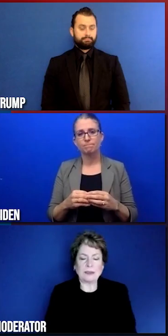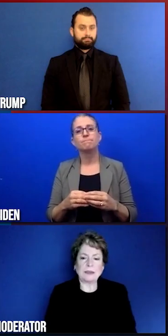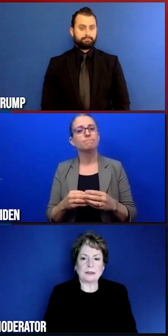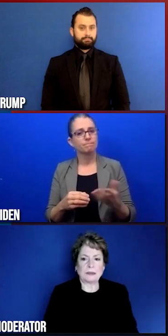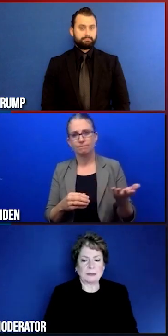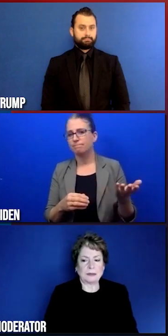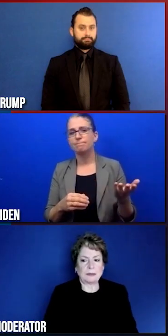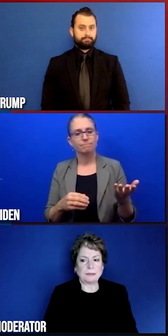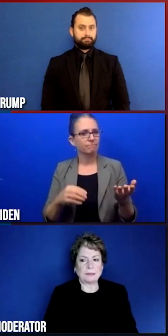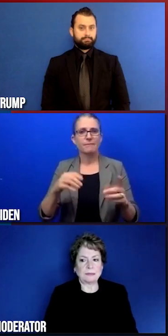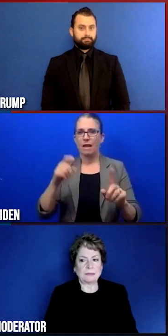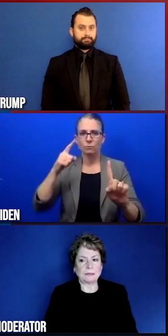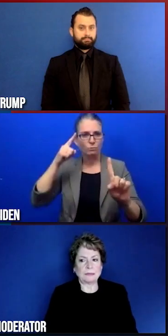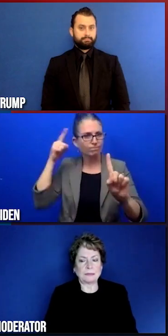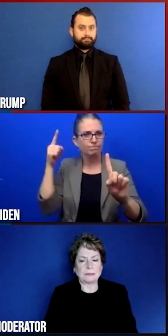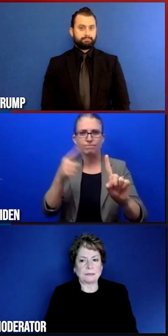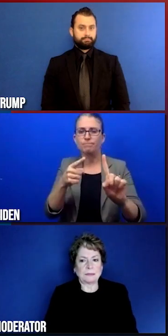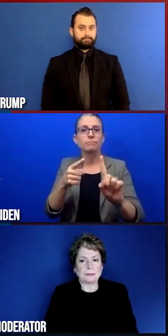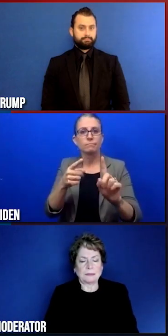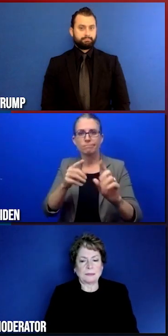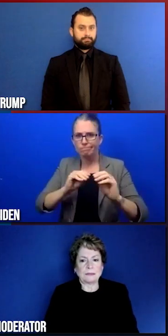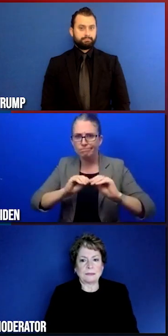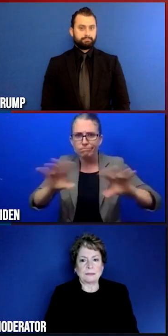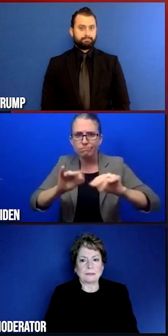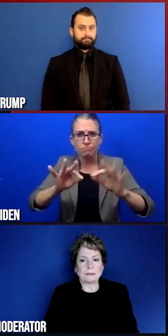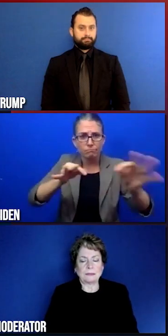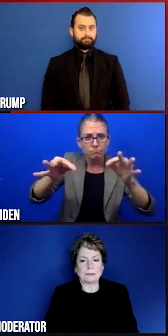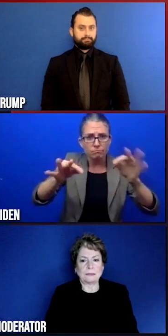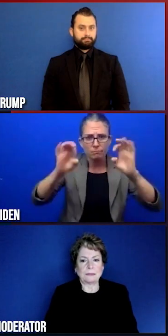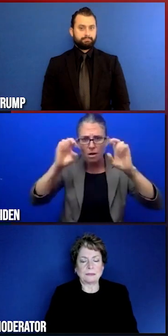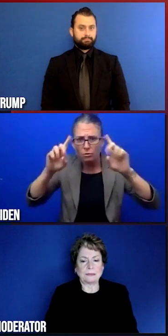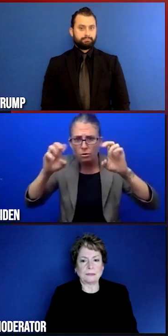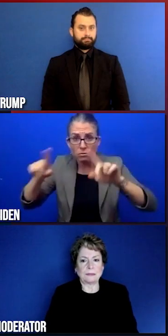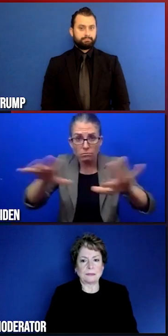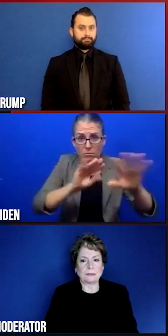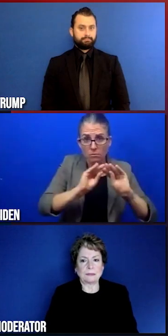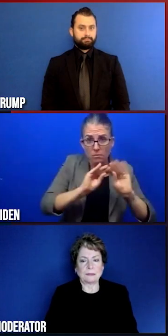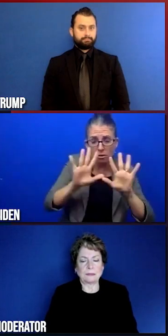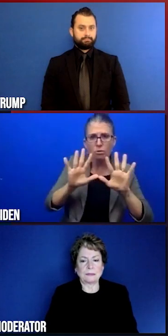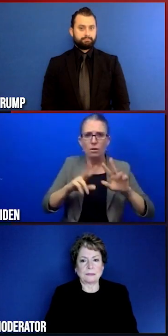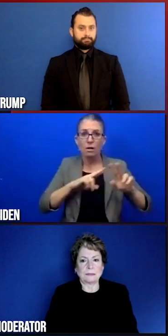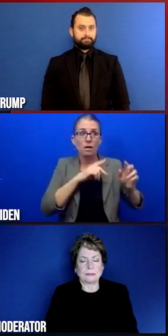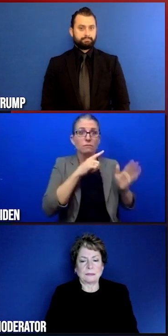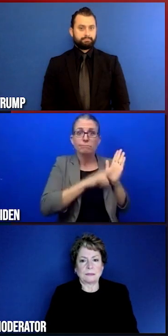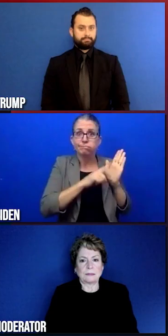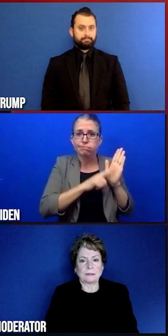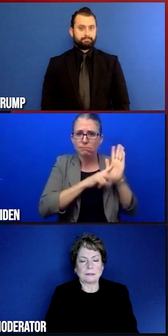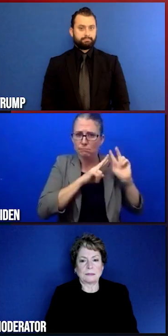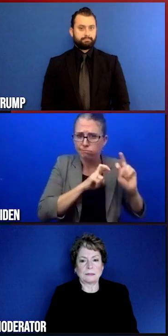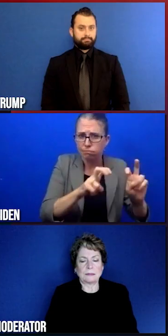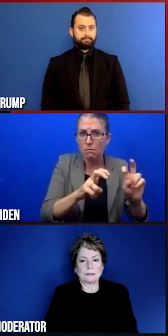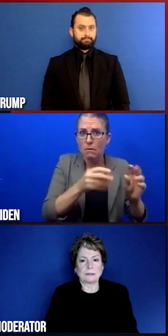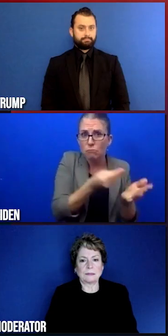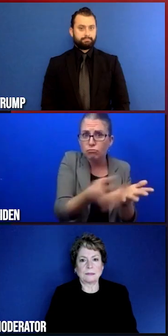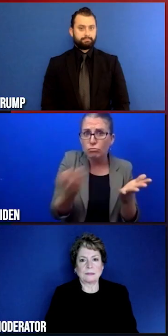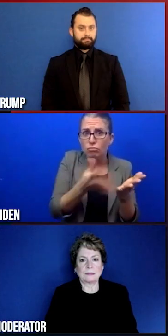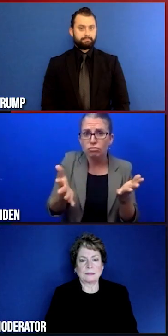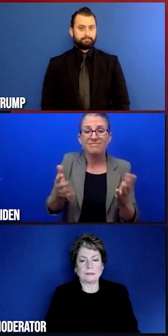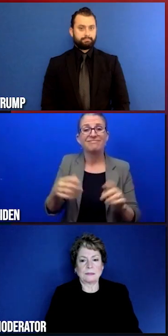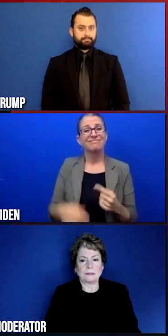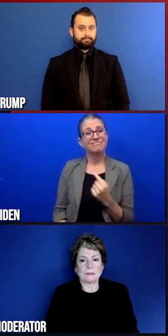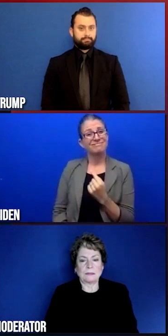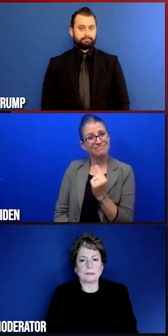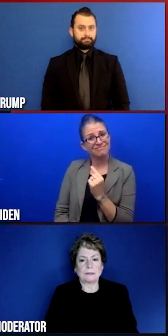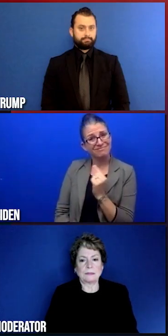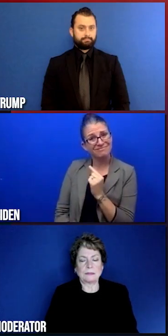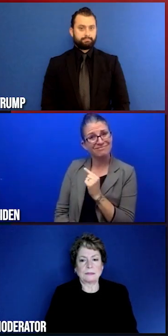way, this is the same fellow who told you this is going to end by Easter last time. This is the same fellow who told you that, don't worry, we're going to end this by the